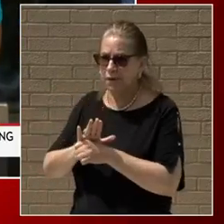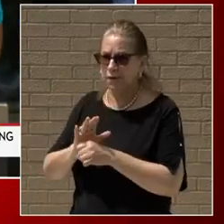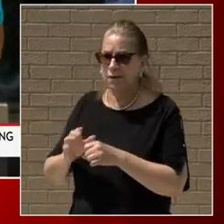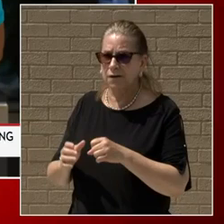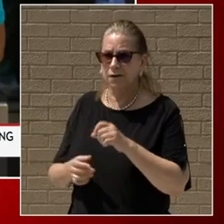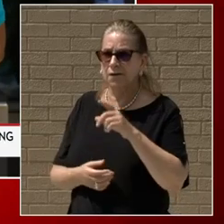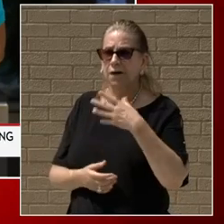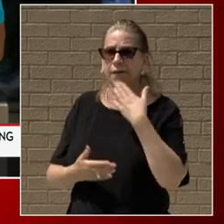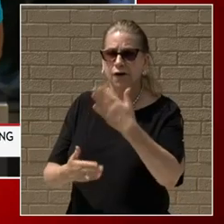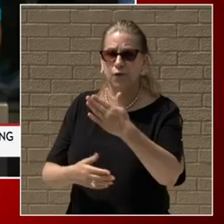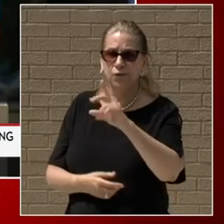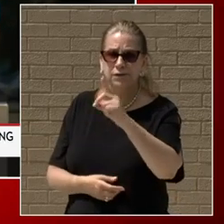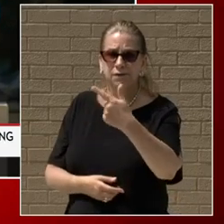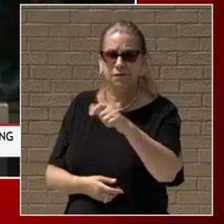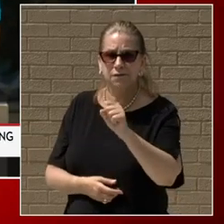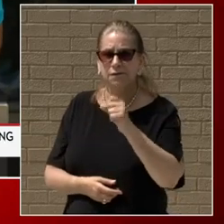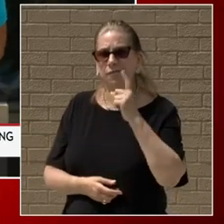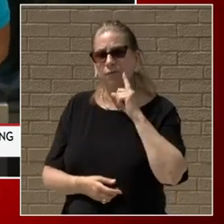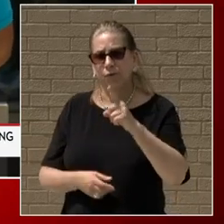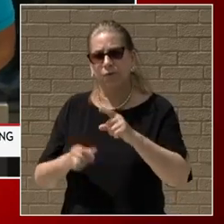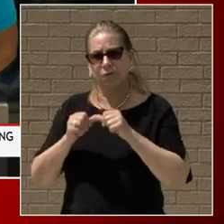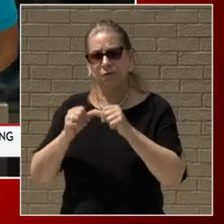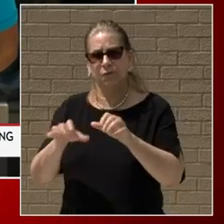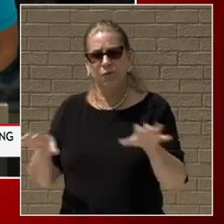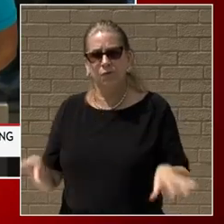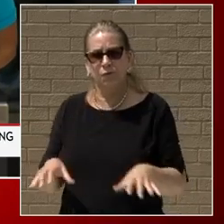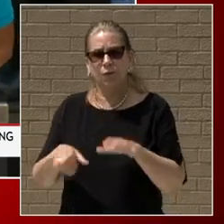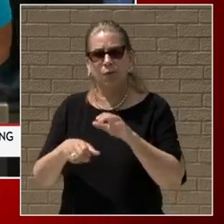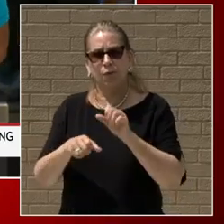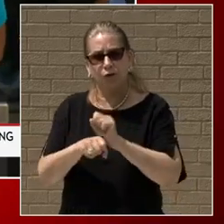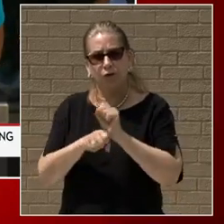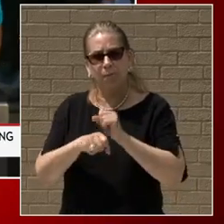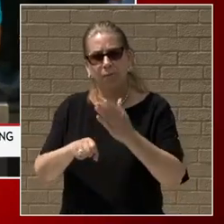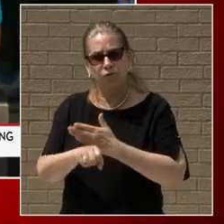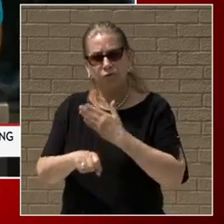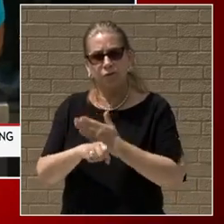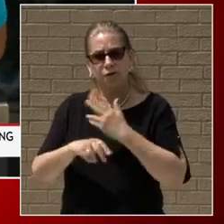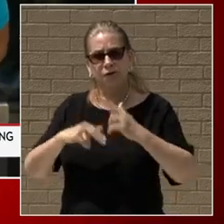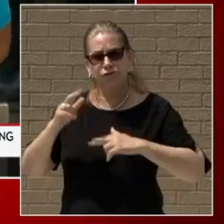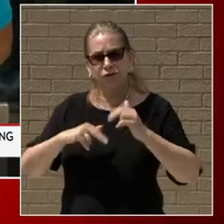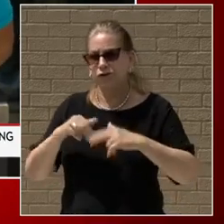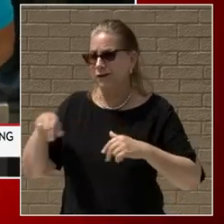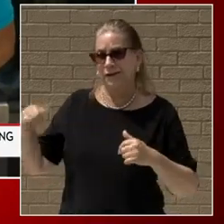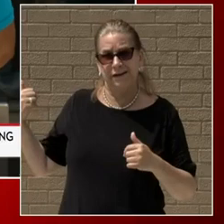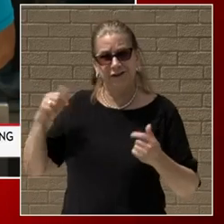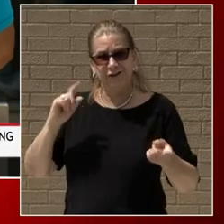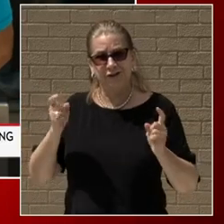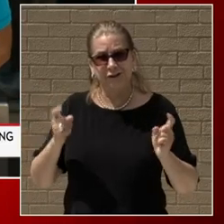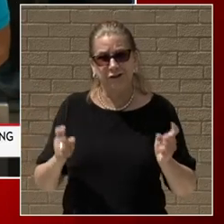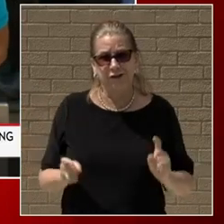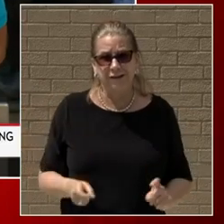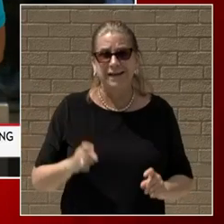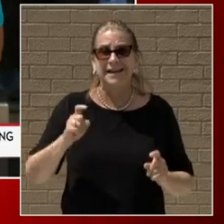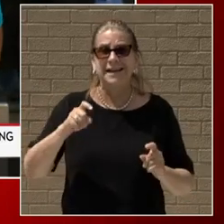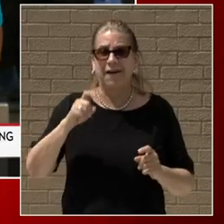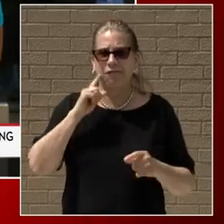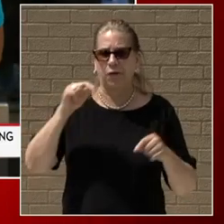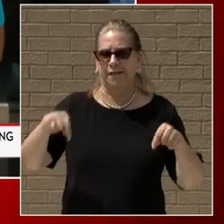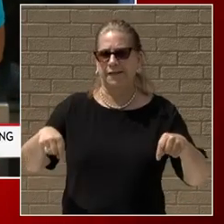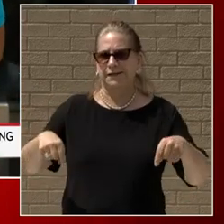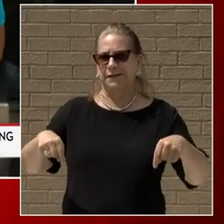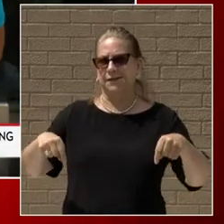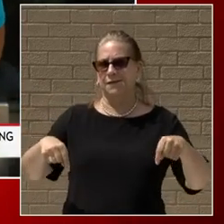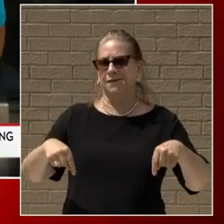regularly modernize our park spaces in order to meet the changing needs of its users. We have learned in the past